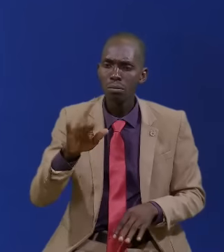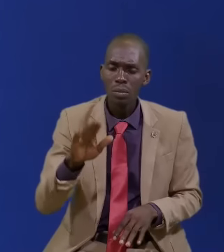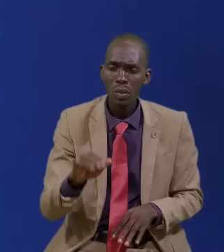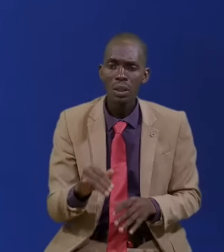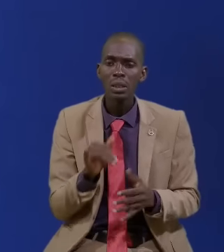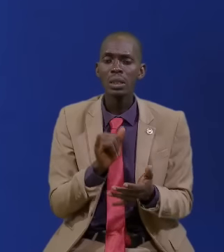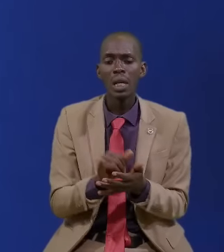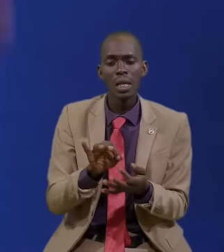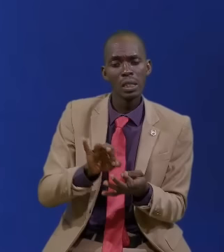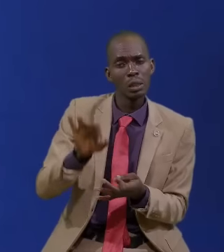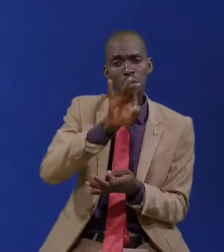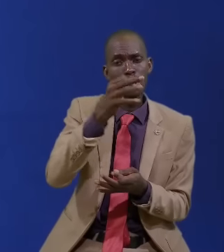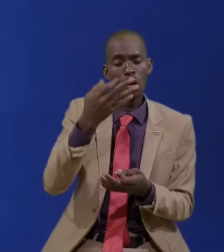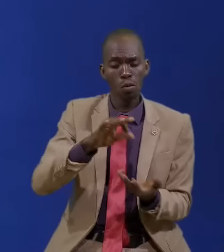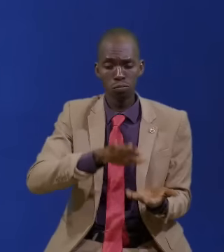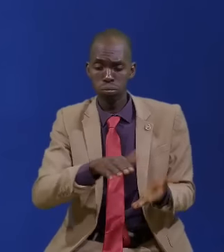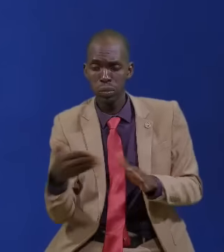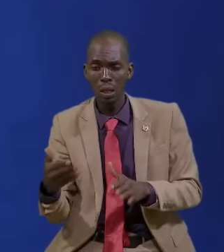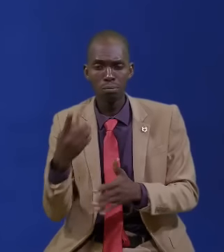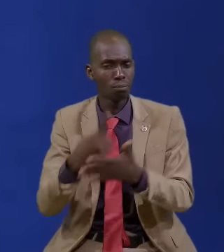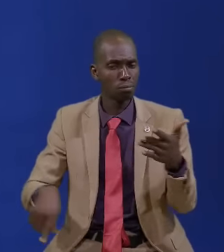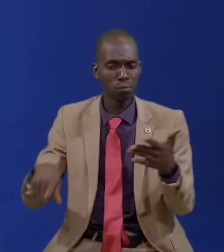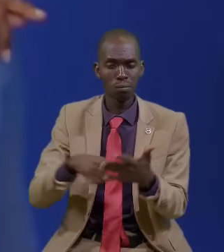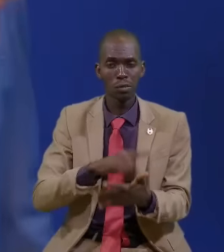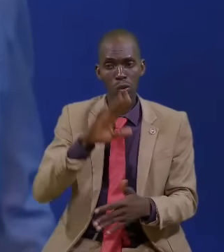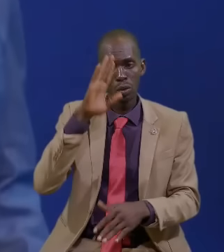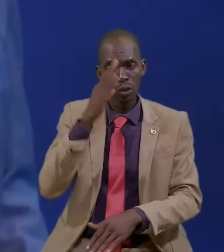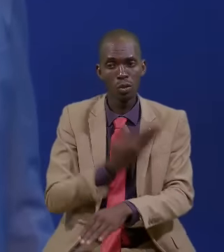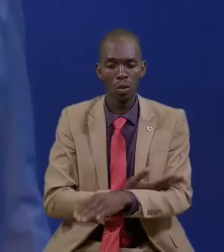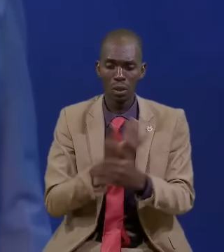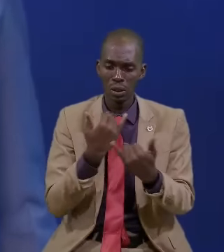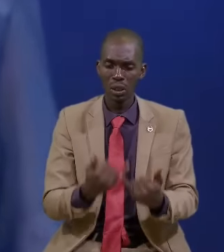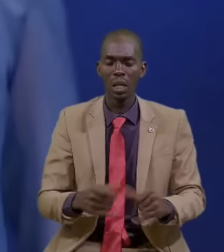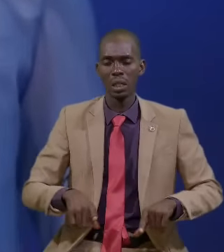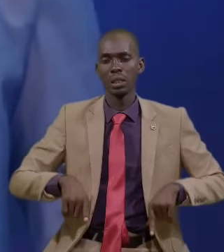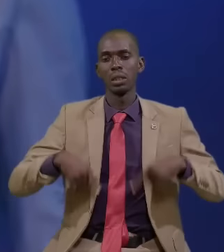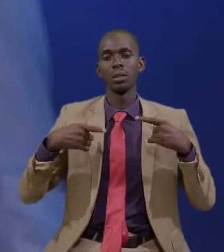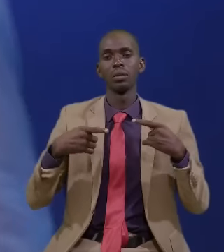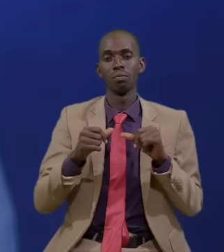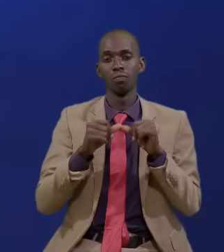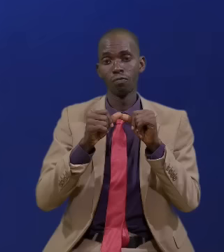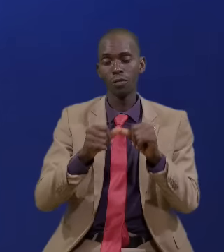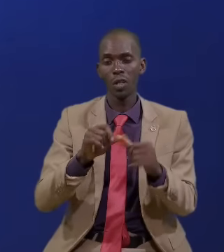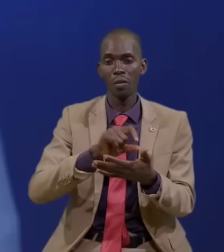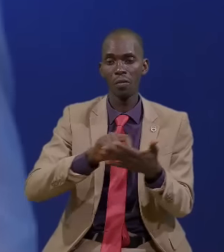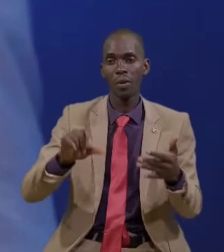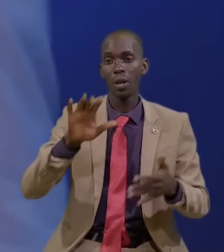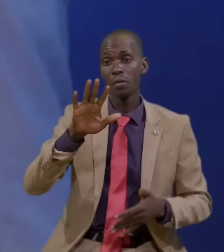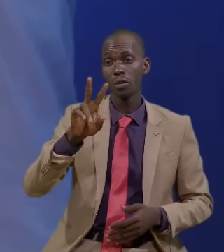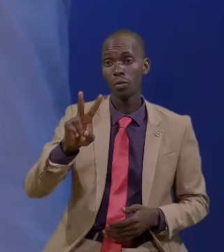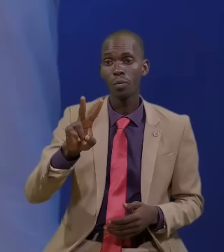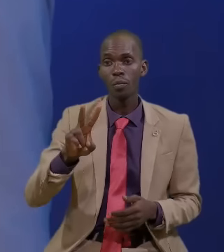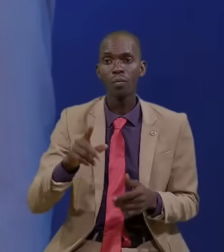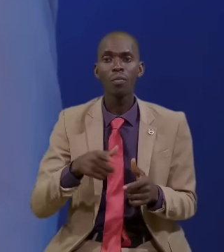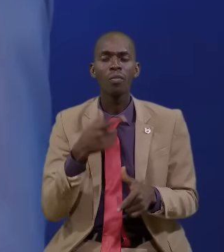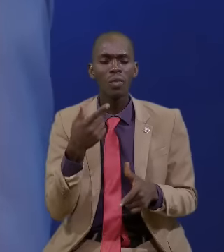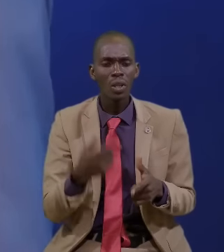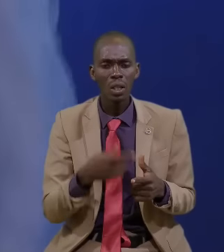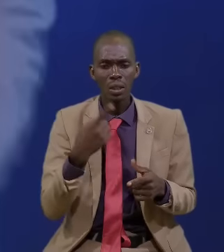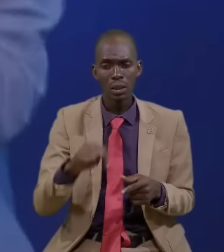canceled, and your son now lives. Look at verse 52. In verse 52, then inquired he